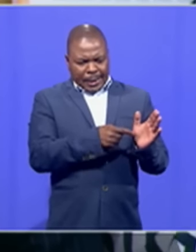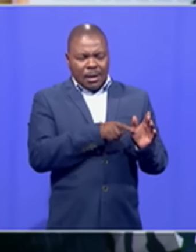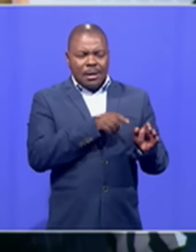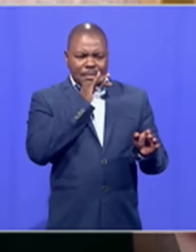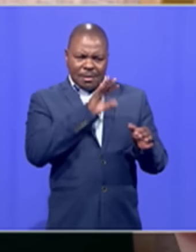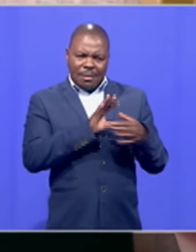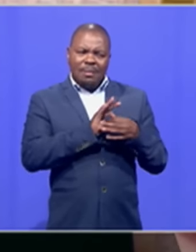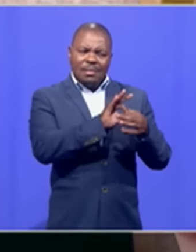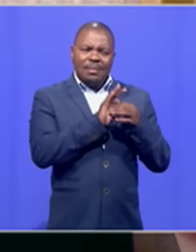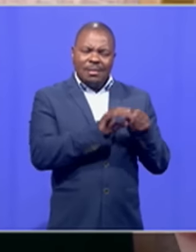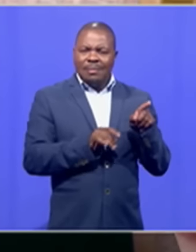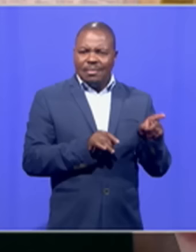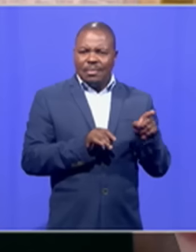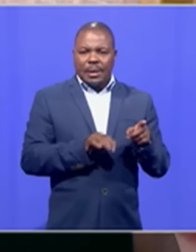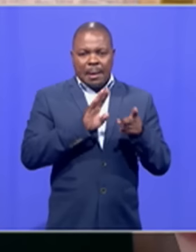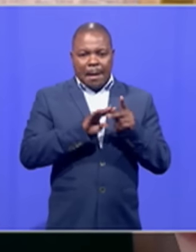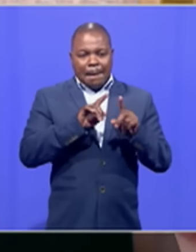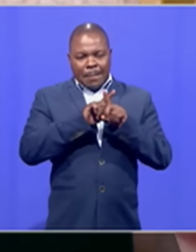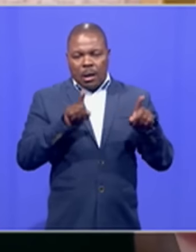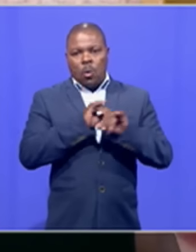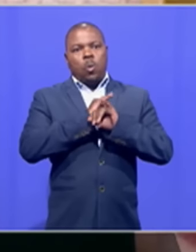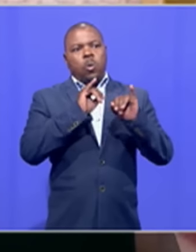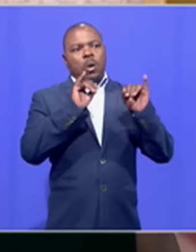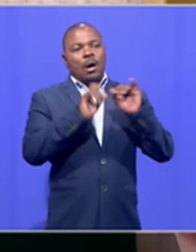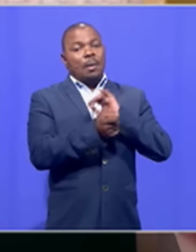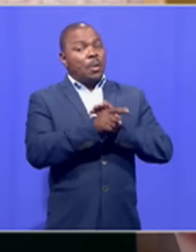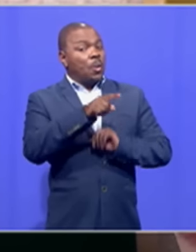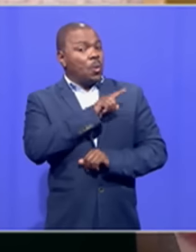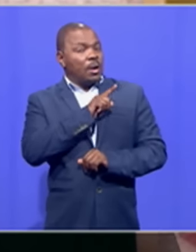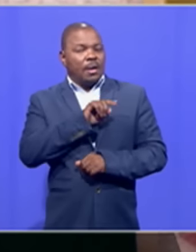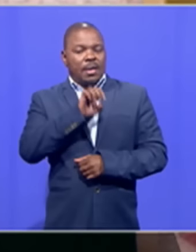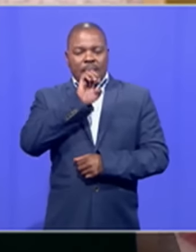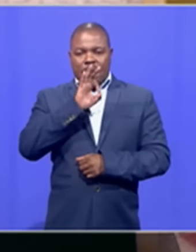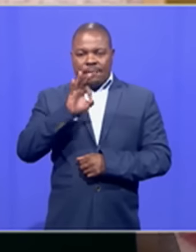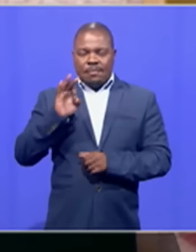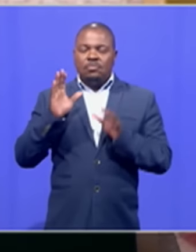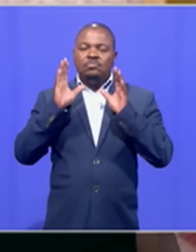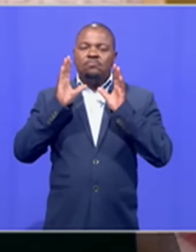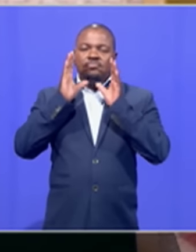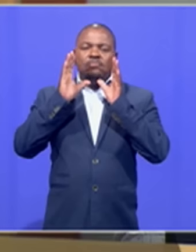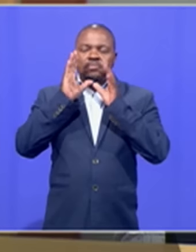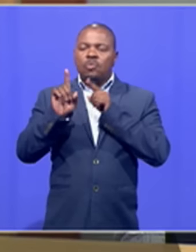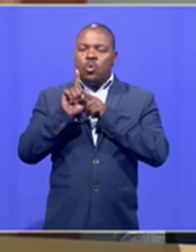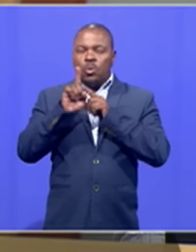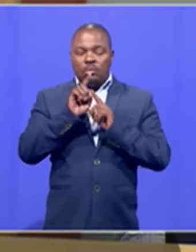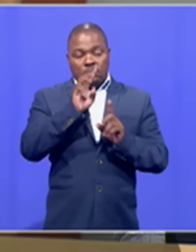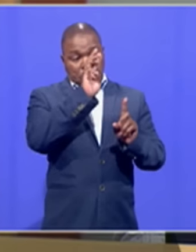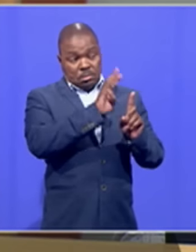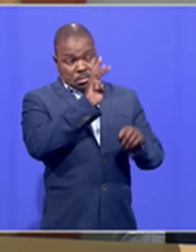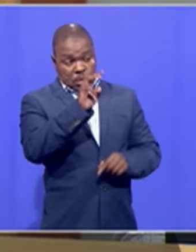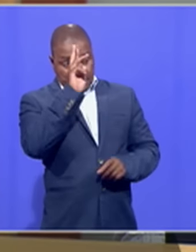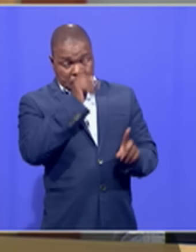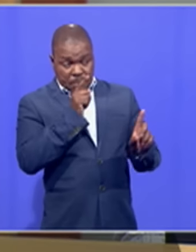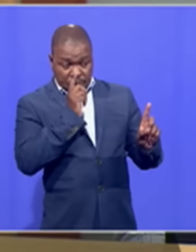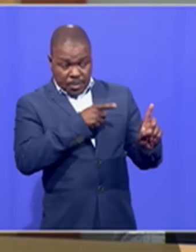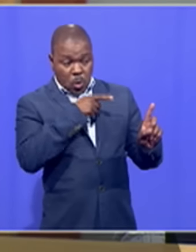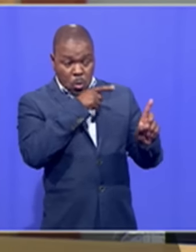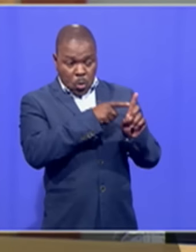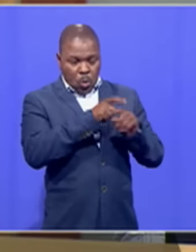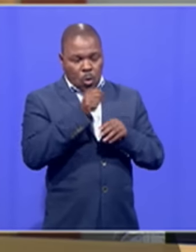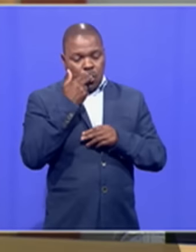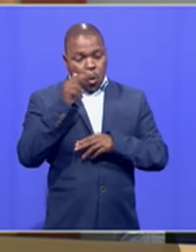Mogotsi. Seemo sa dithietšo se ile sa gakala ge moetapele wa EFF Julius Malema a go potša Nkabinde gore o ka